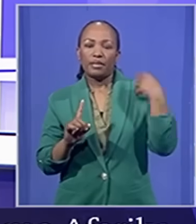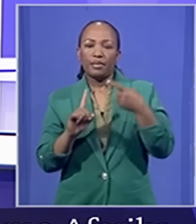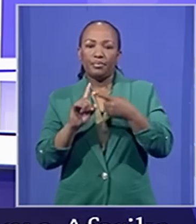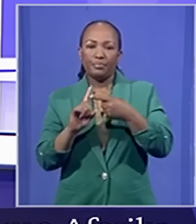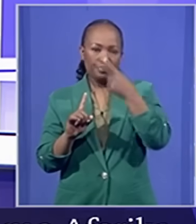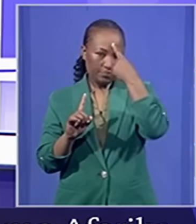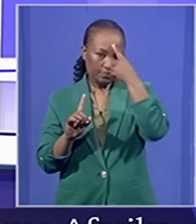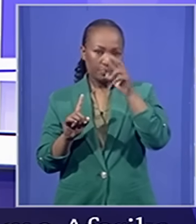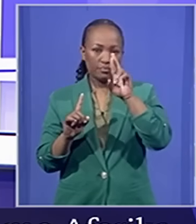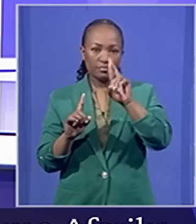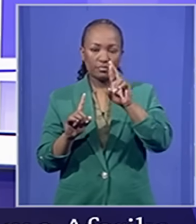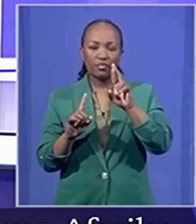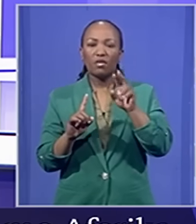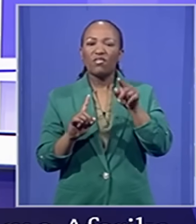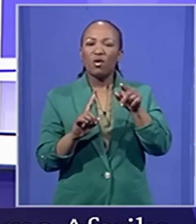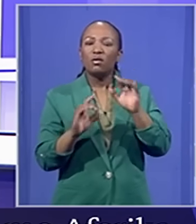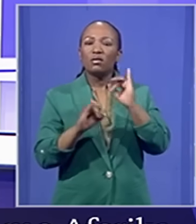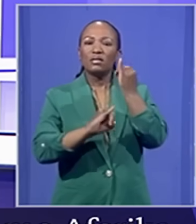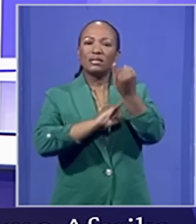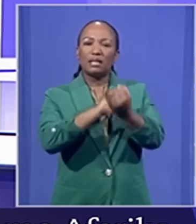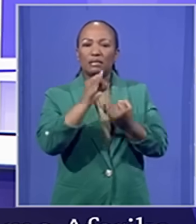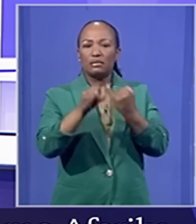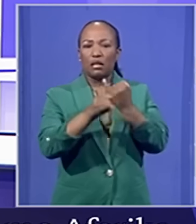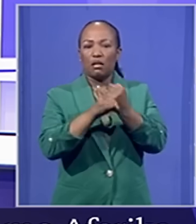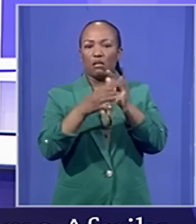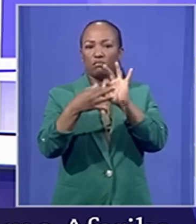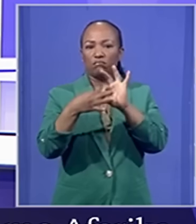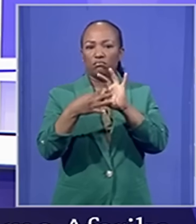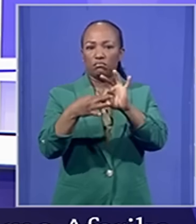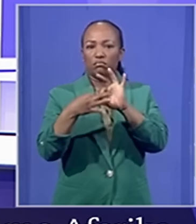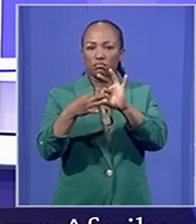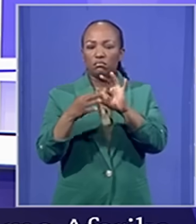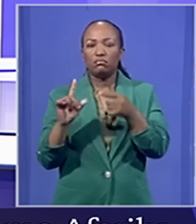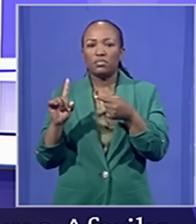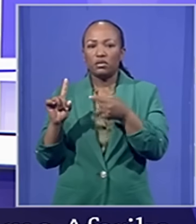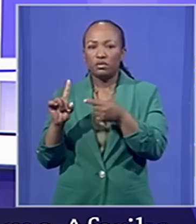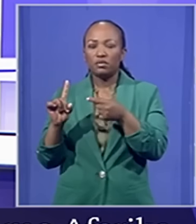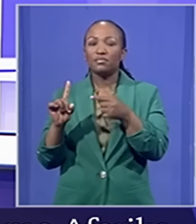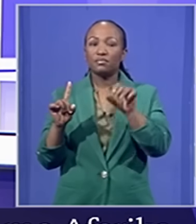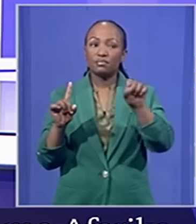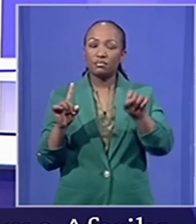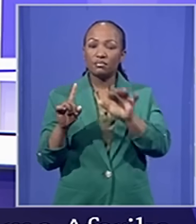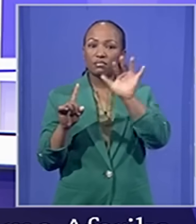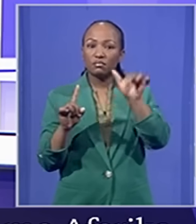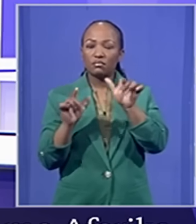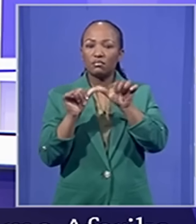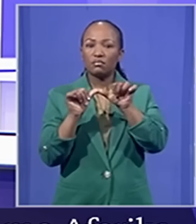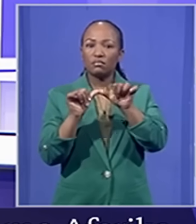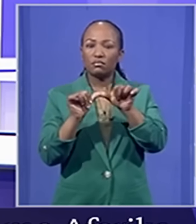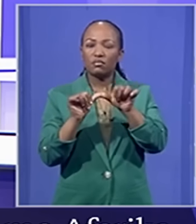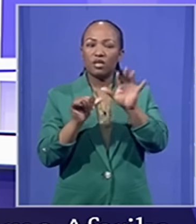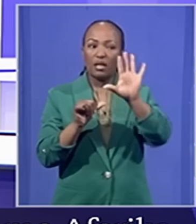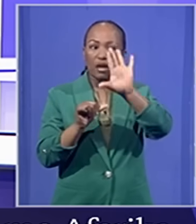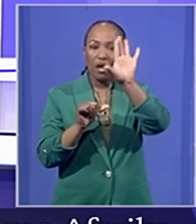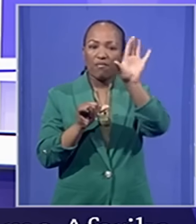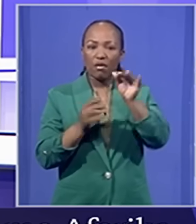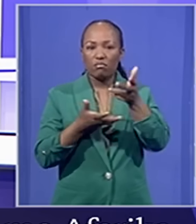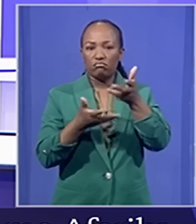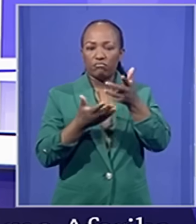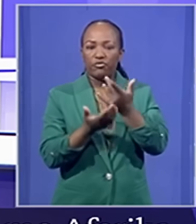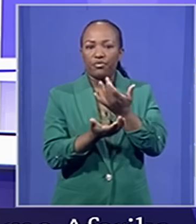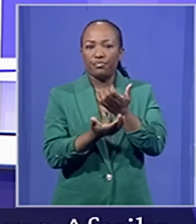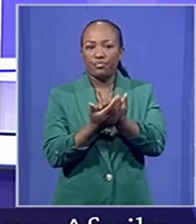Borwa o tla tswela pele ka go lere kagiso mo kontinenteng ya Afrika tebang le go fitlhelela tlhabololo ya ikonomi. Lamola o tlhotse